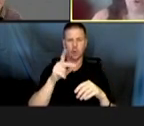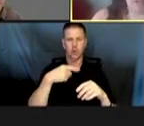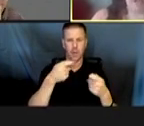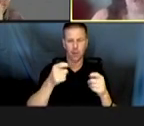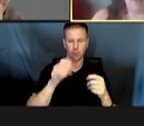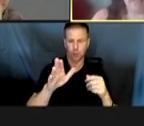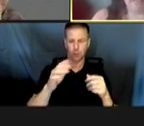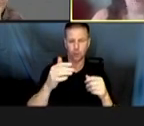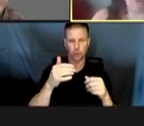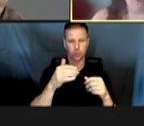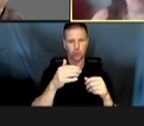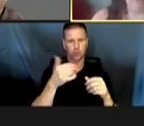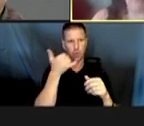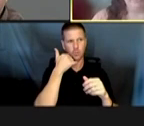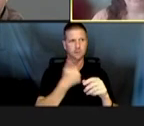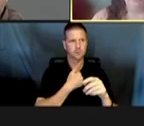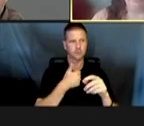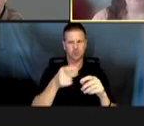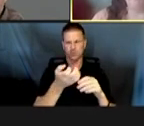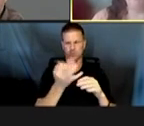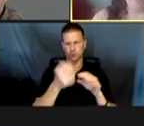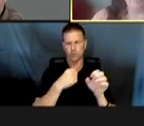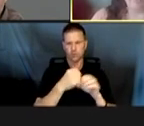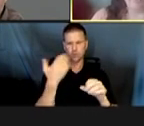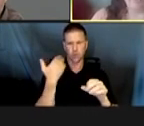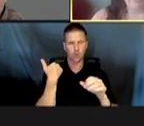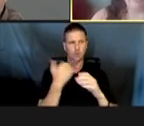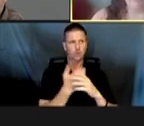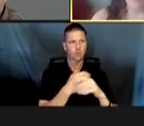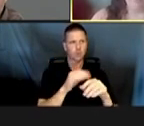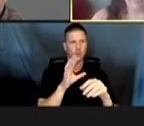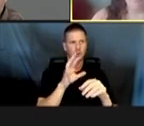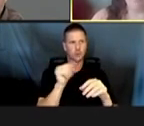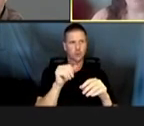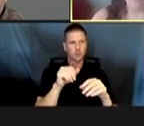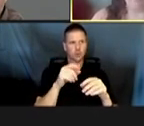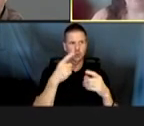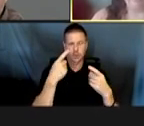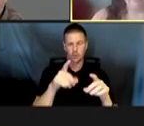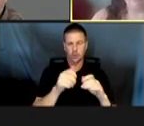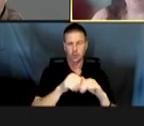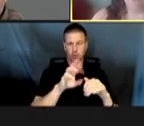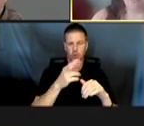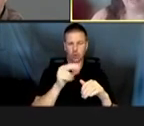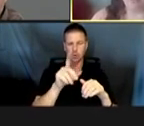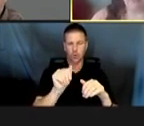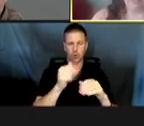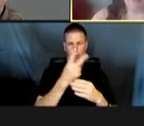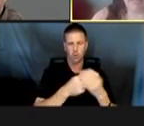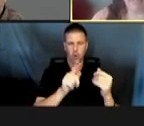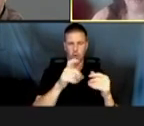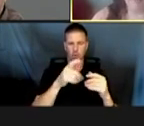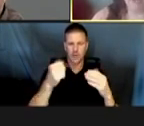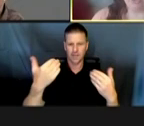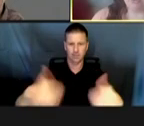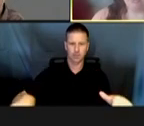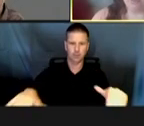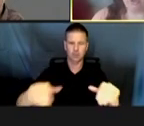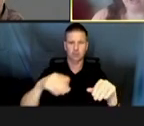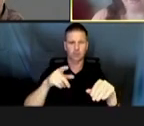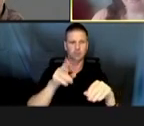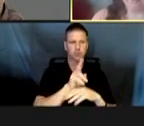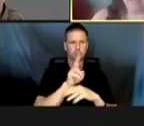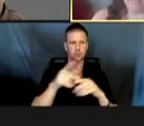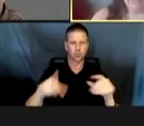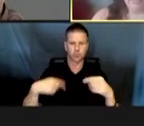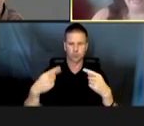call myself, and this was a few years ago. And what happened with Rhoda is both her legs were amputated and she used a